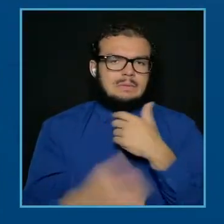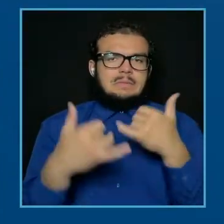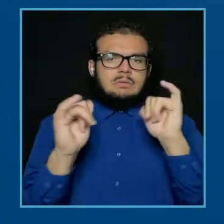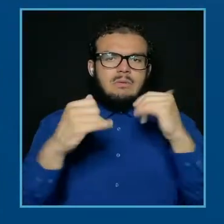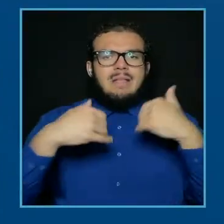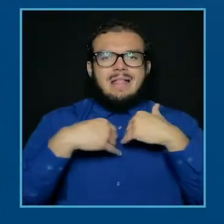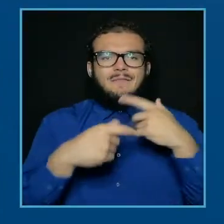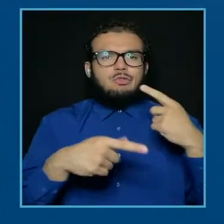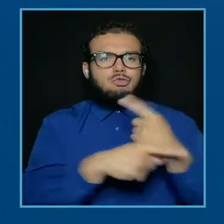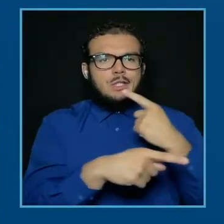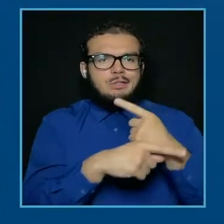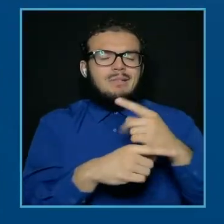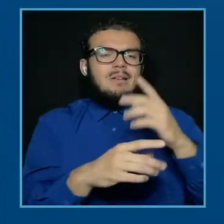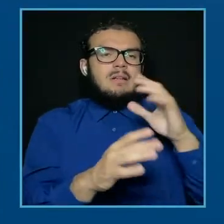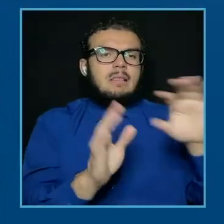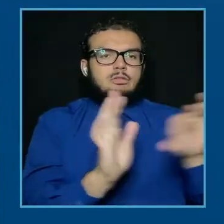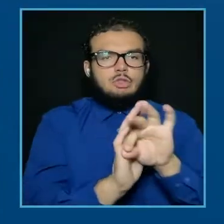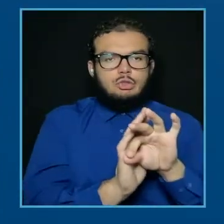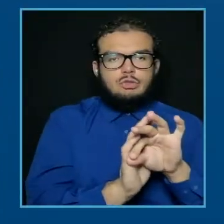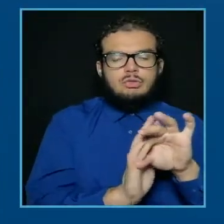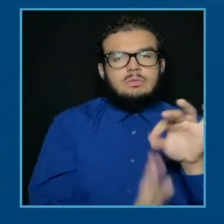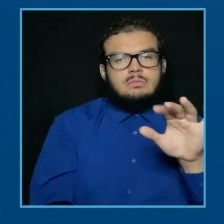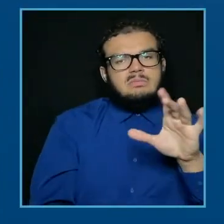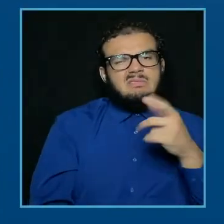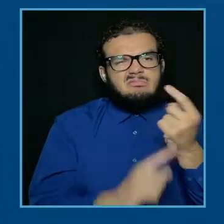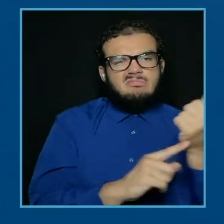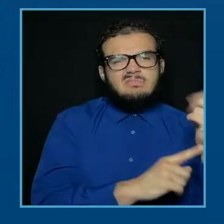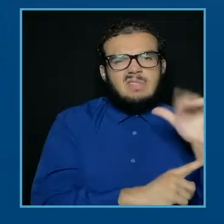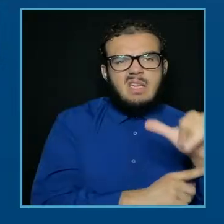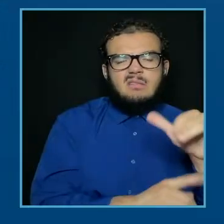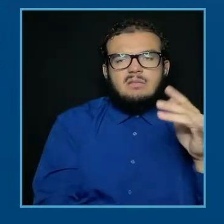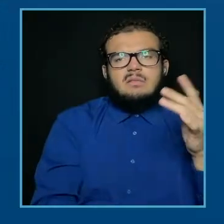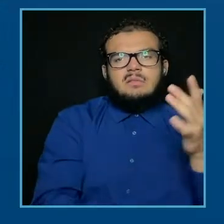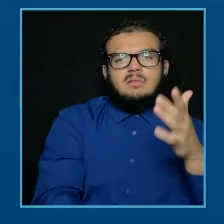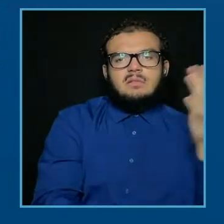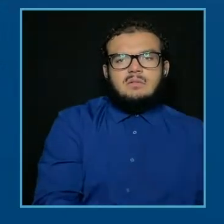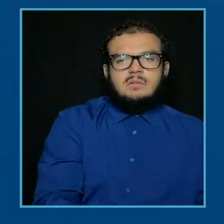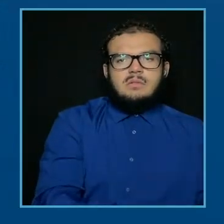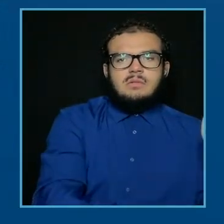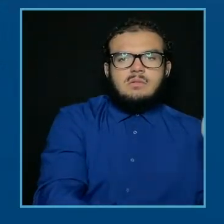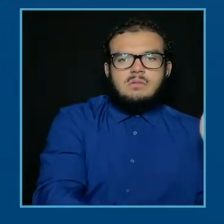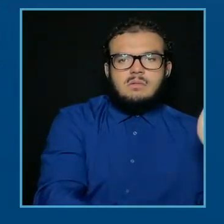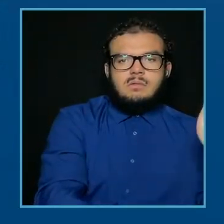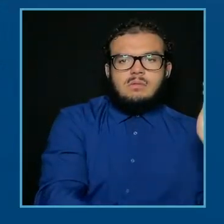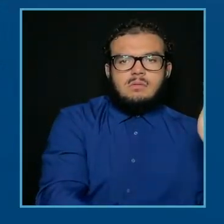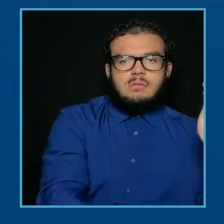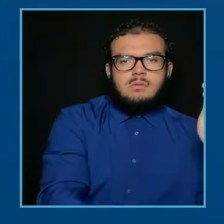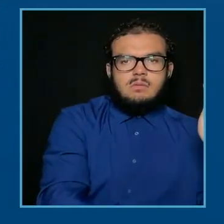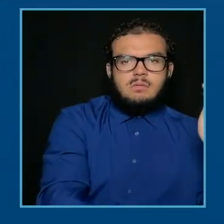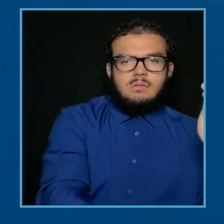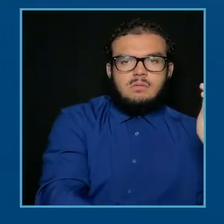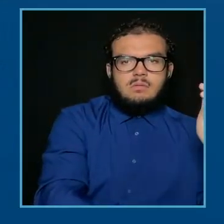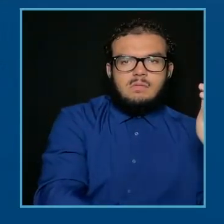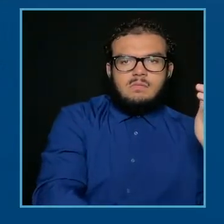correct election. So I would remove that part. Then what I would do